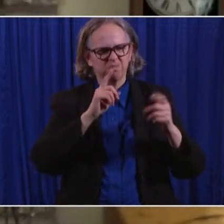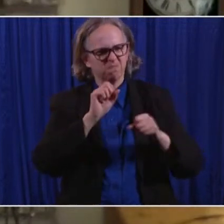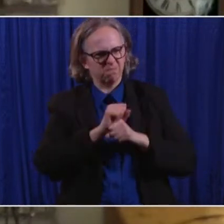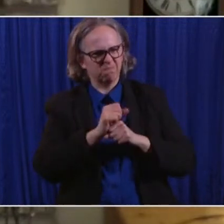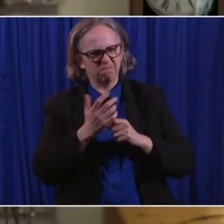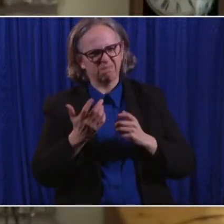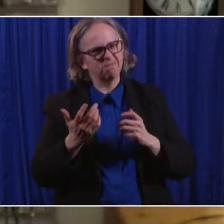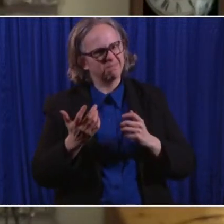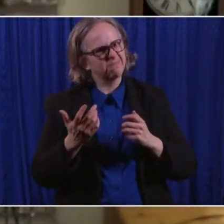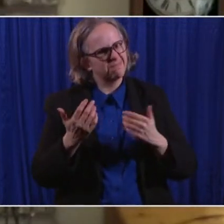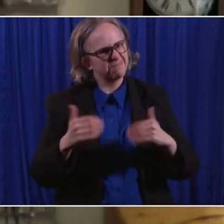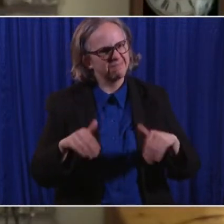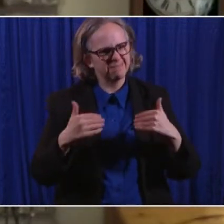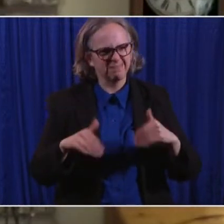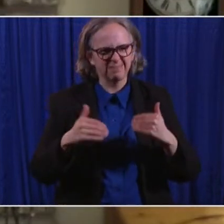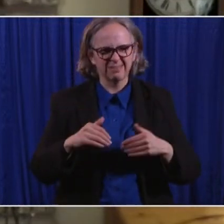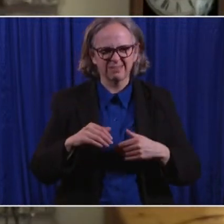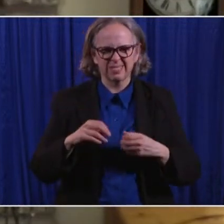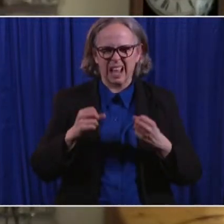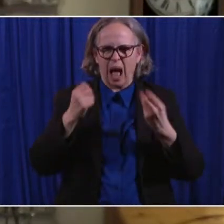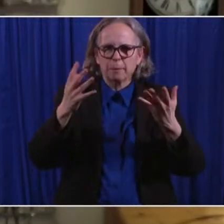the last 2 weeks per